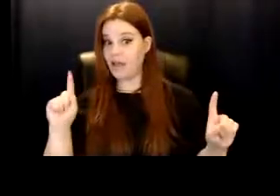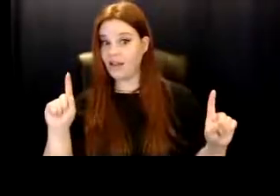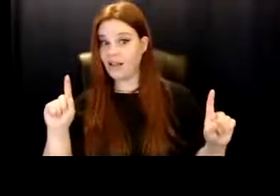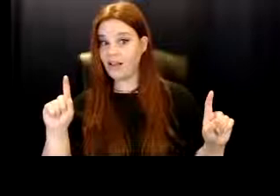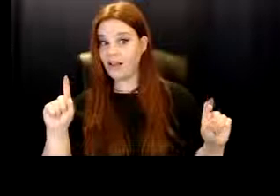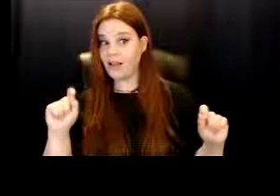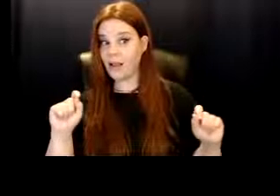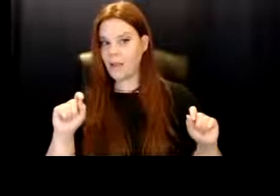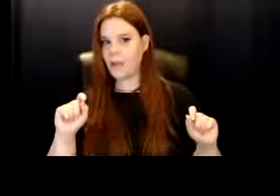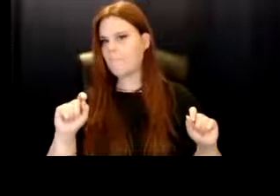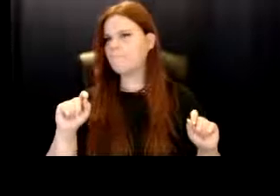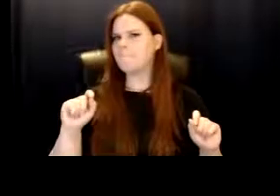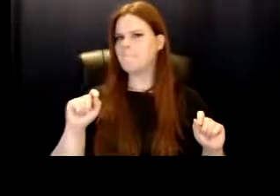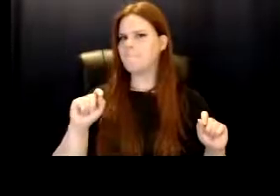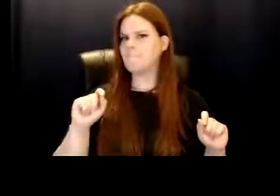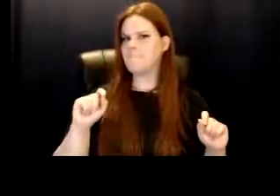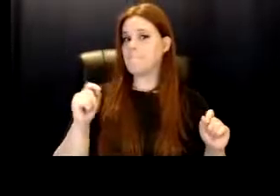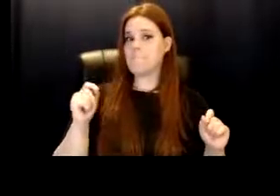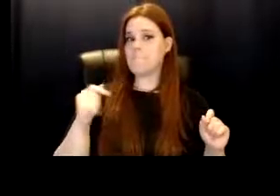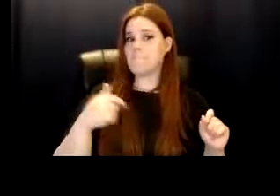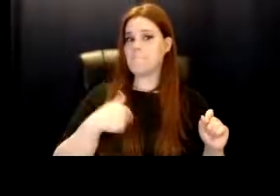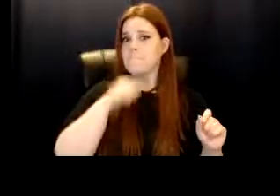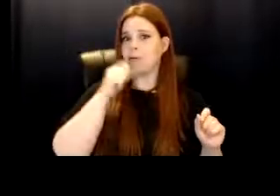I don't see a slide.